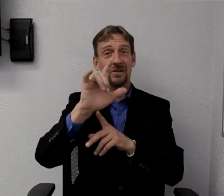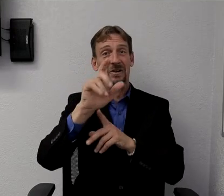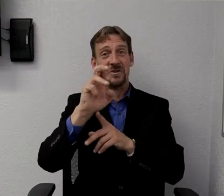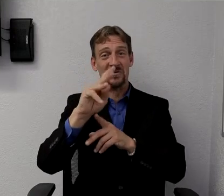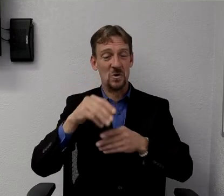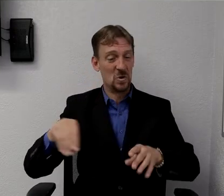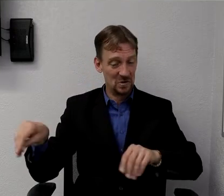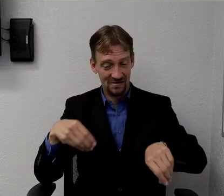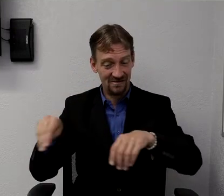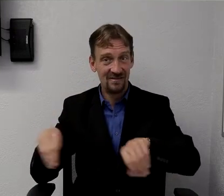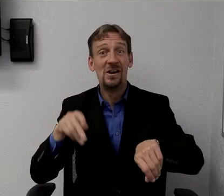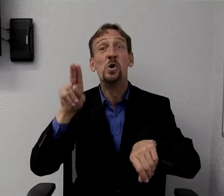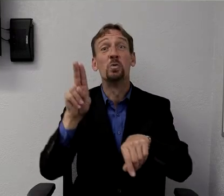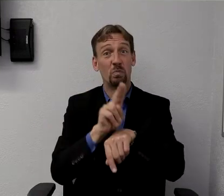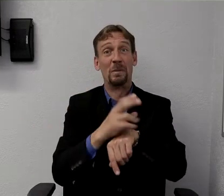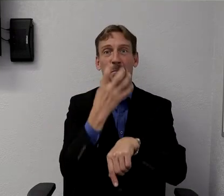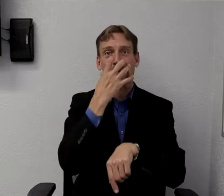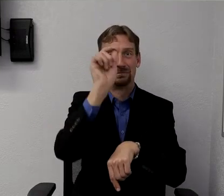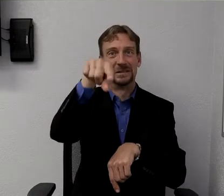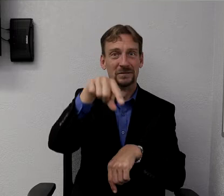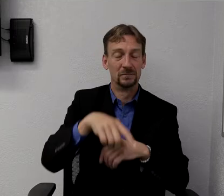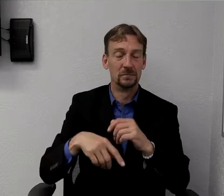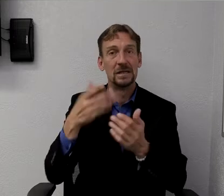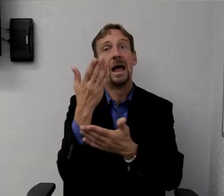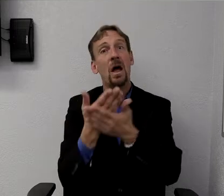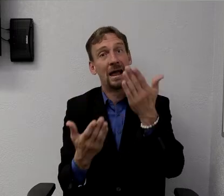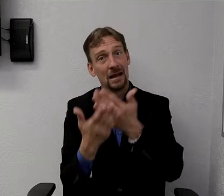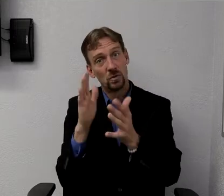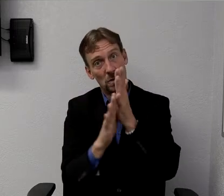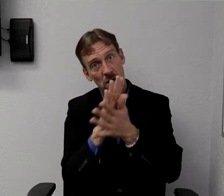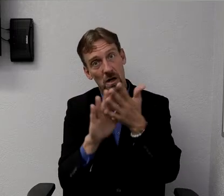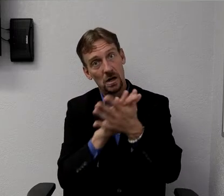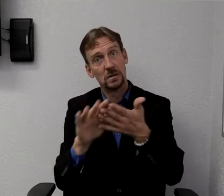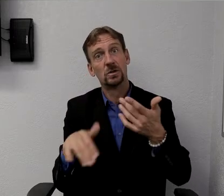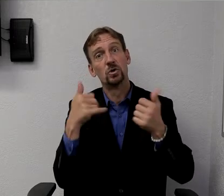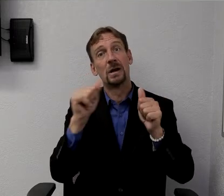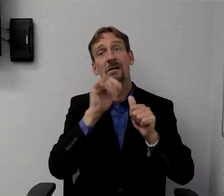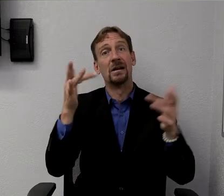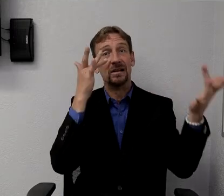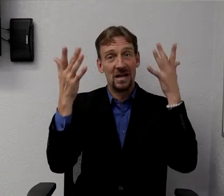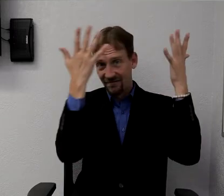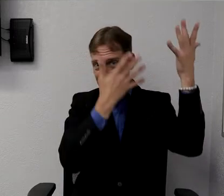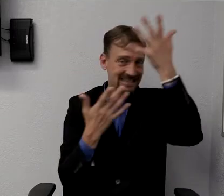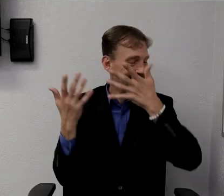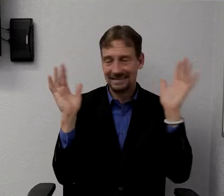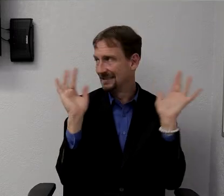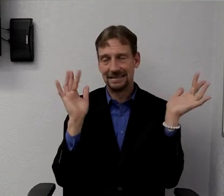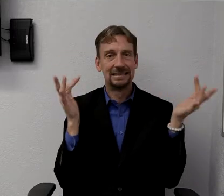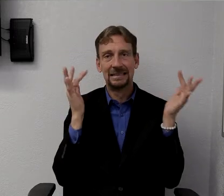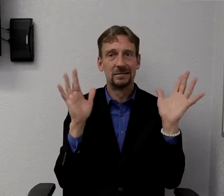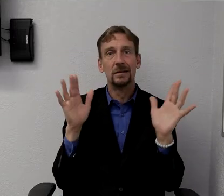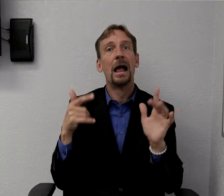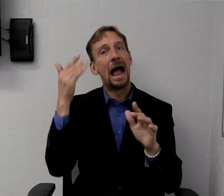that they should be, again, constantly washing their hands, being mindful not to touch their face. I do know that in some grocery stores, I think I saw at Save